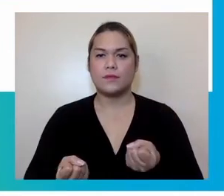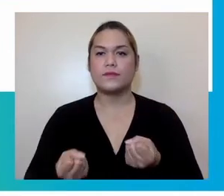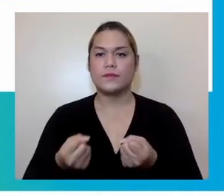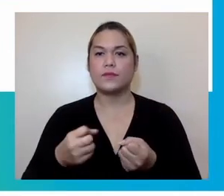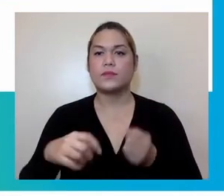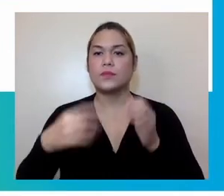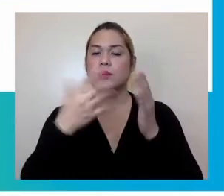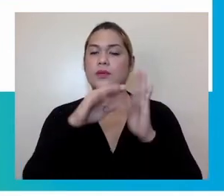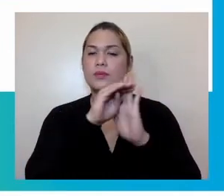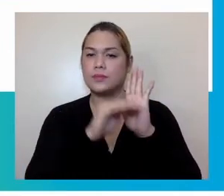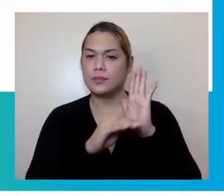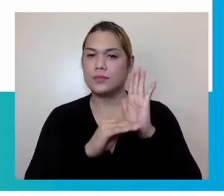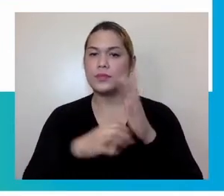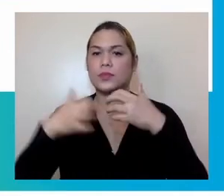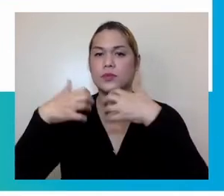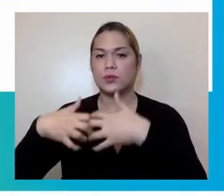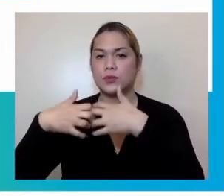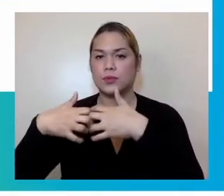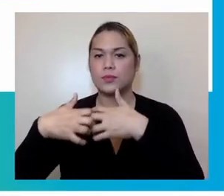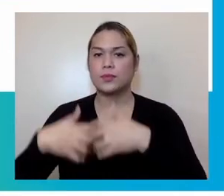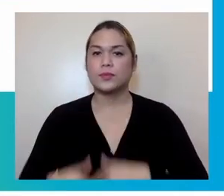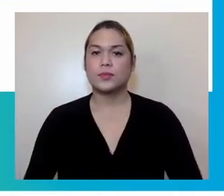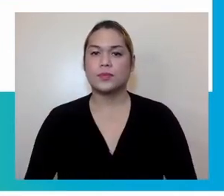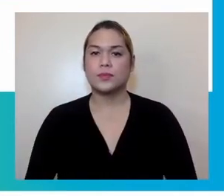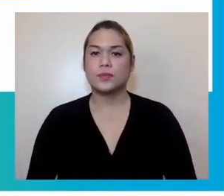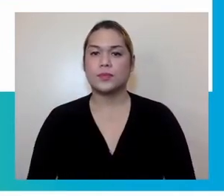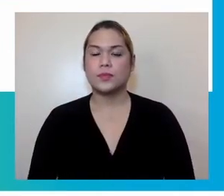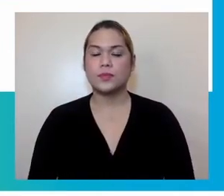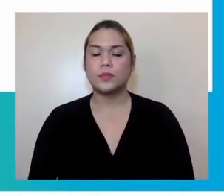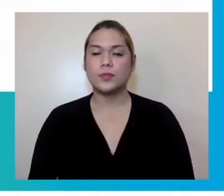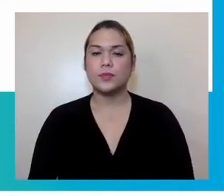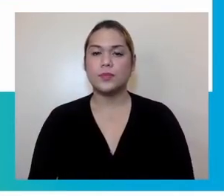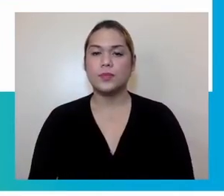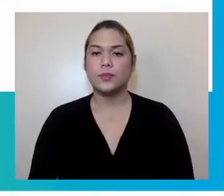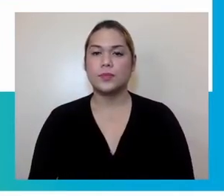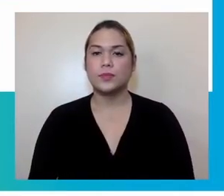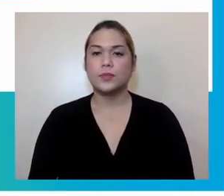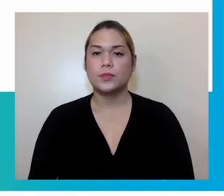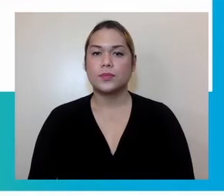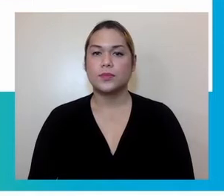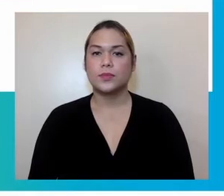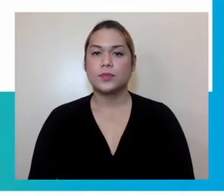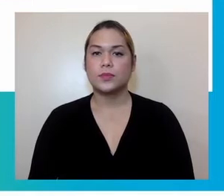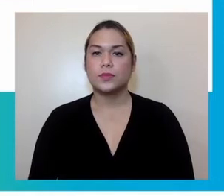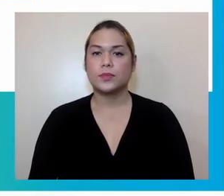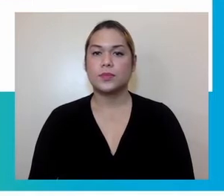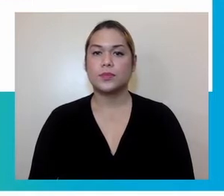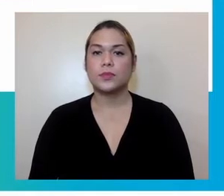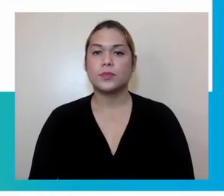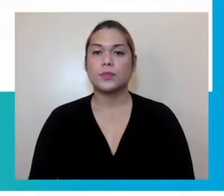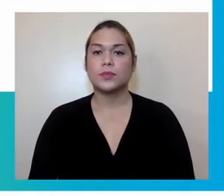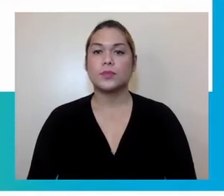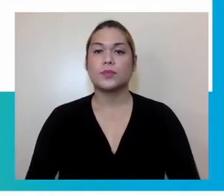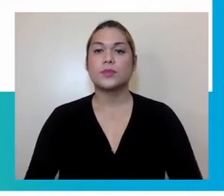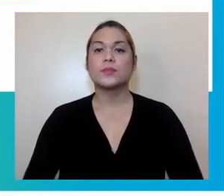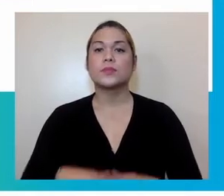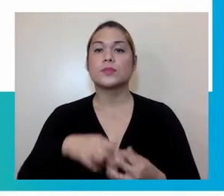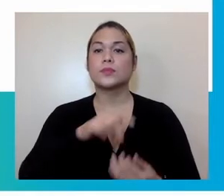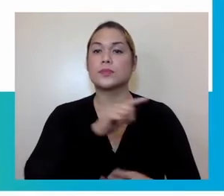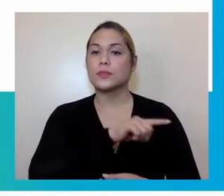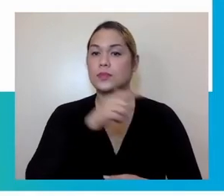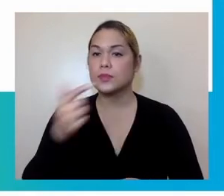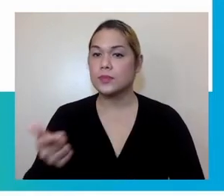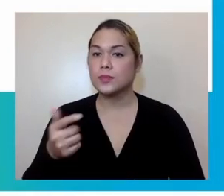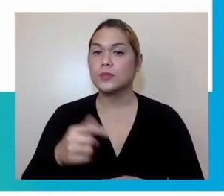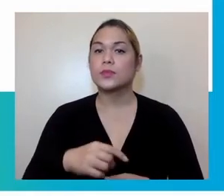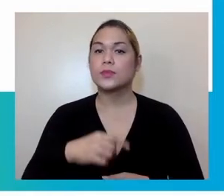So before we pass over to the panellists, I'm very grateful to Executive Director Roger Fisher for joining us in this